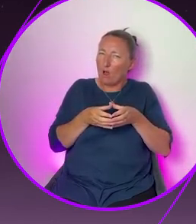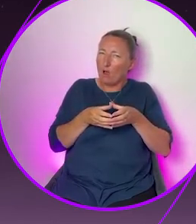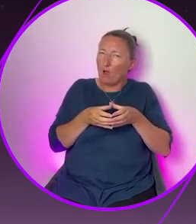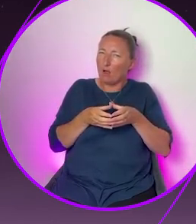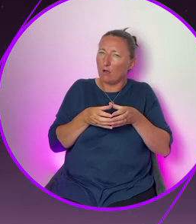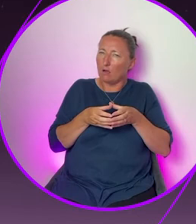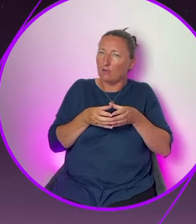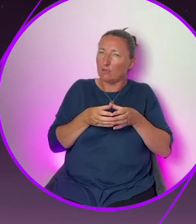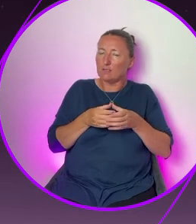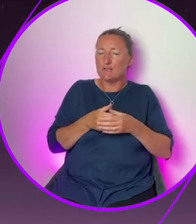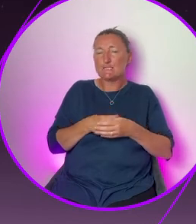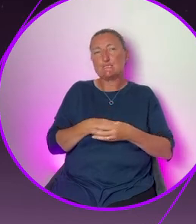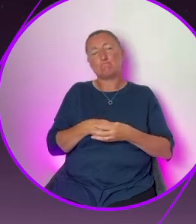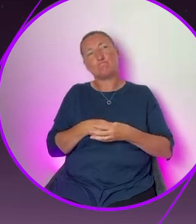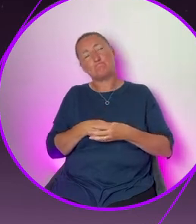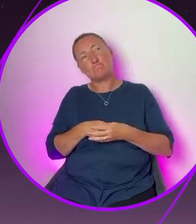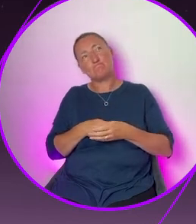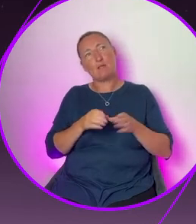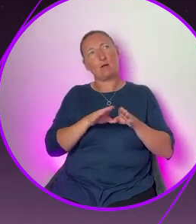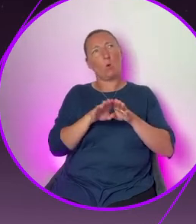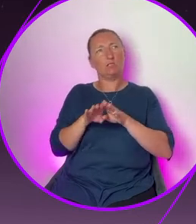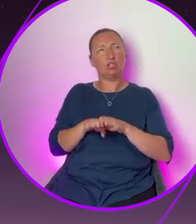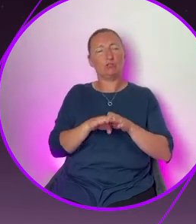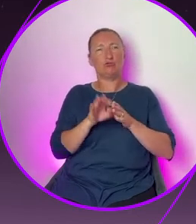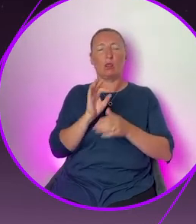I think it's a very general question.